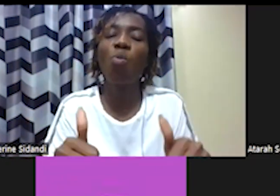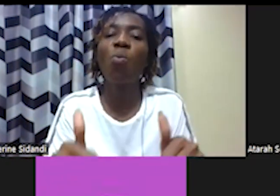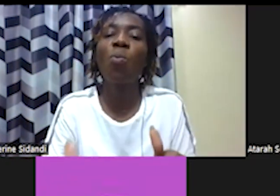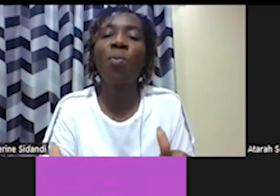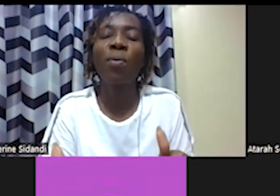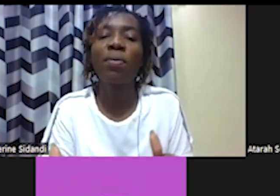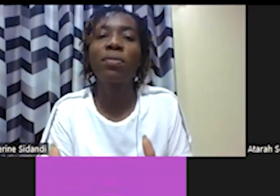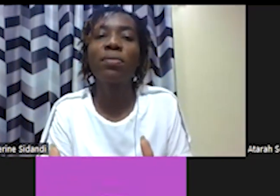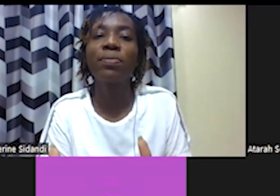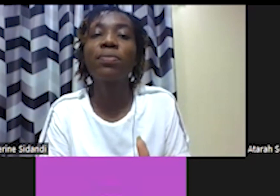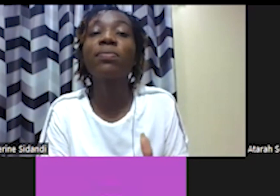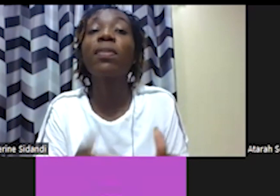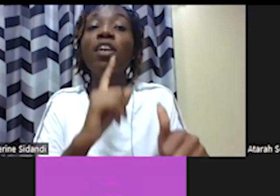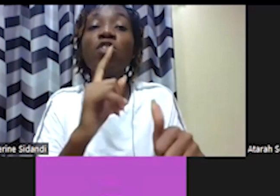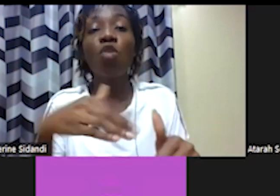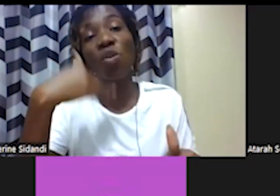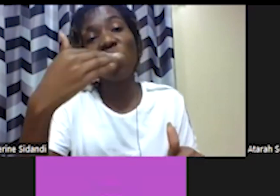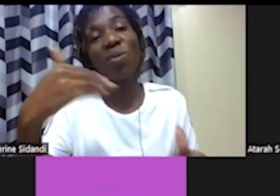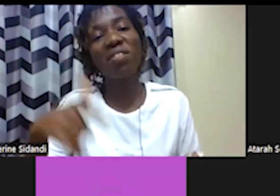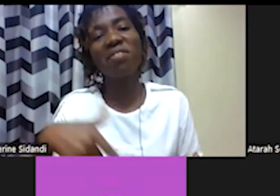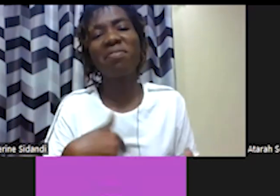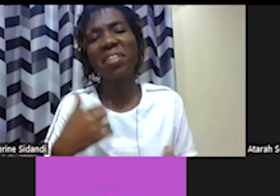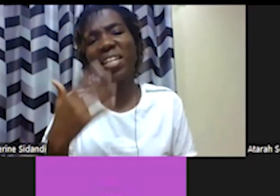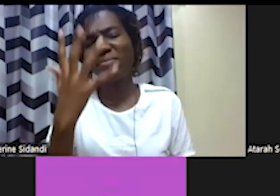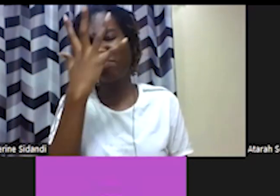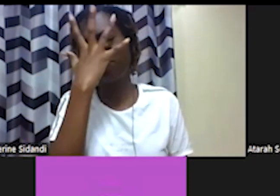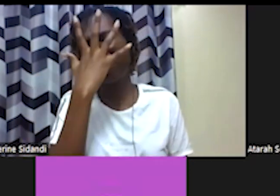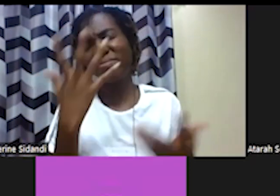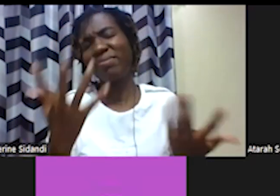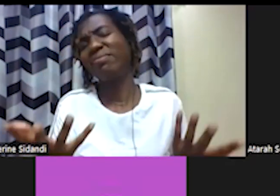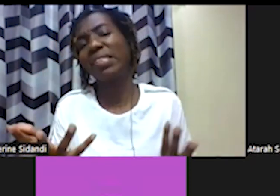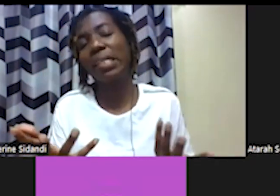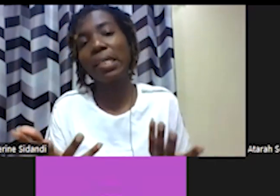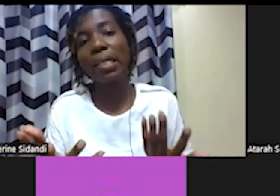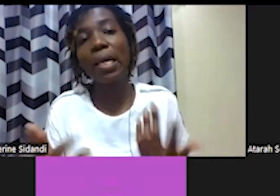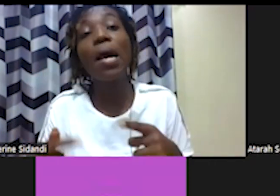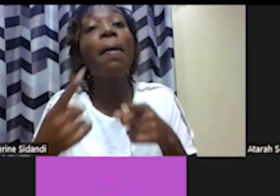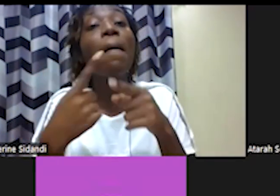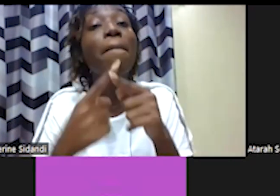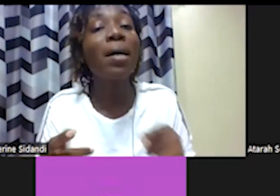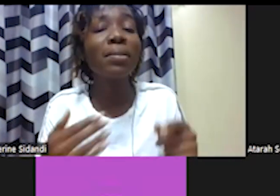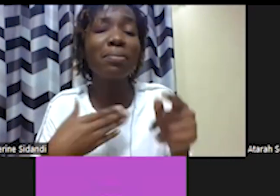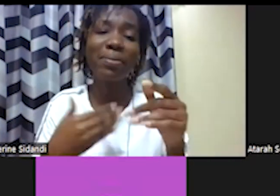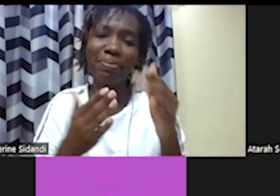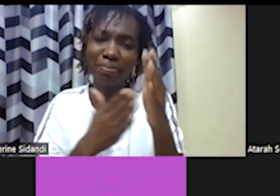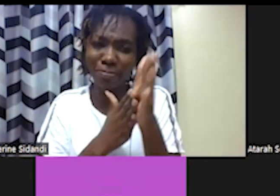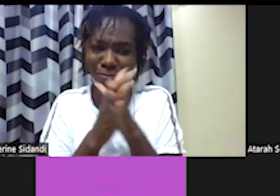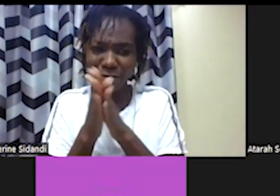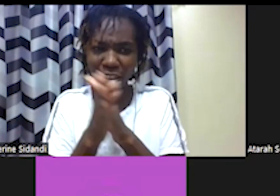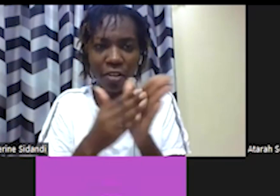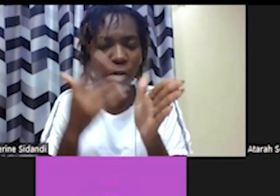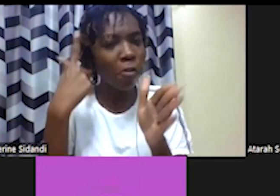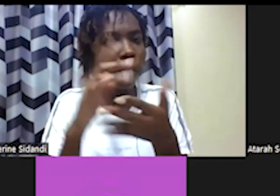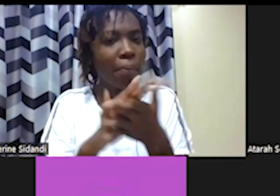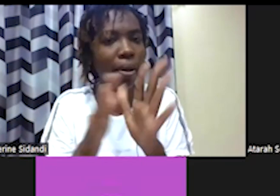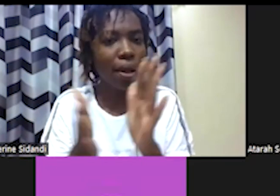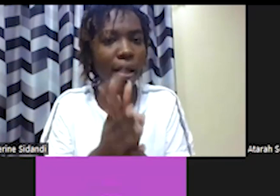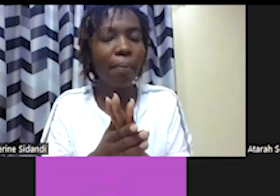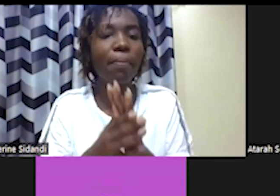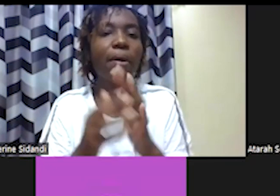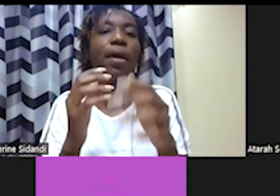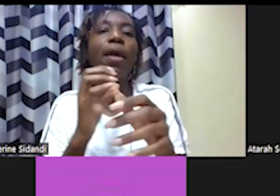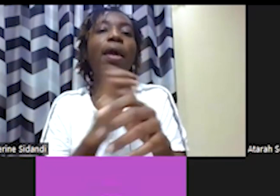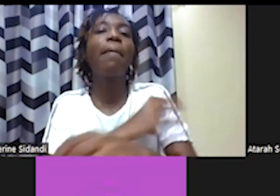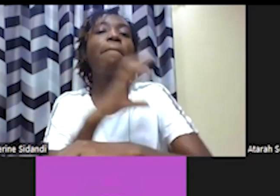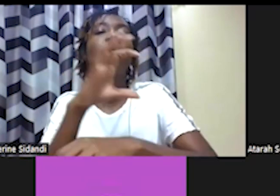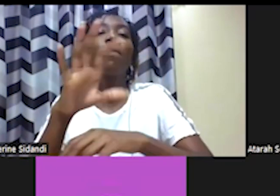uncircumcised. So there was always that feeling embarrassed, yet my desire of being an empowered woman,